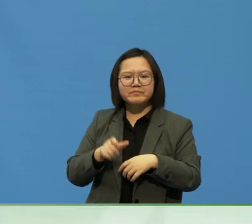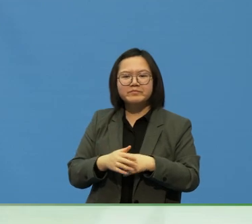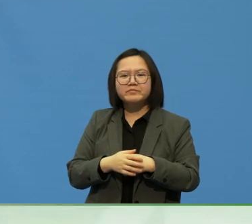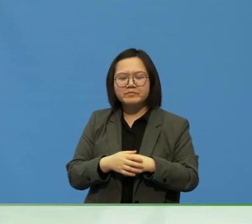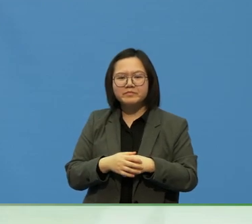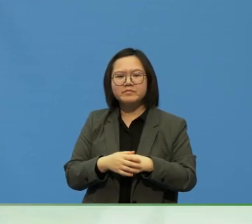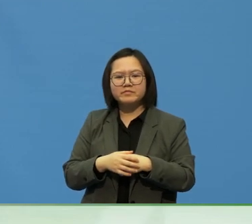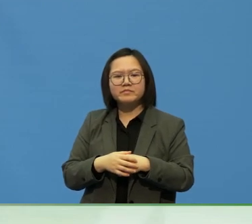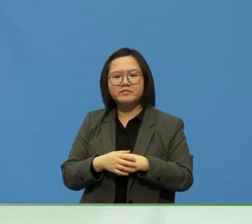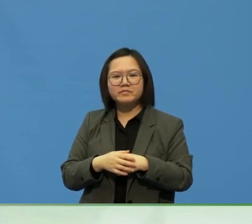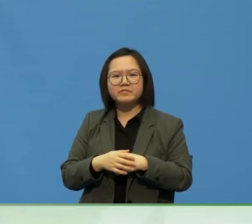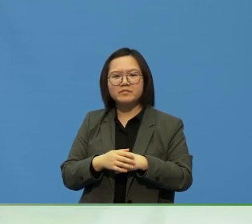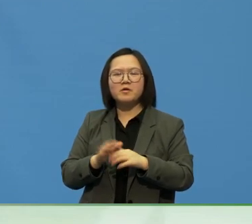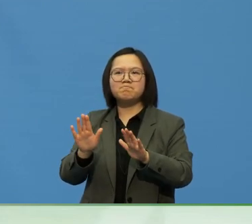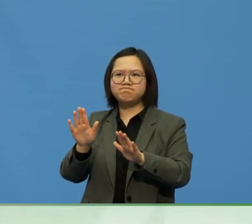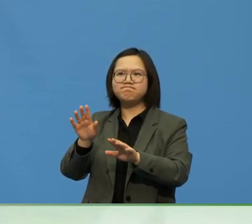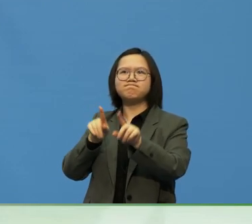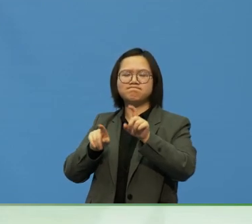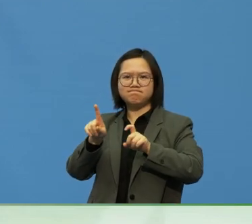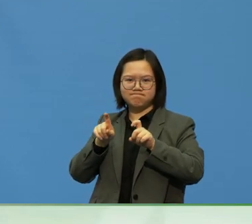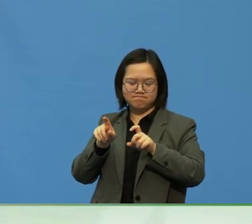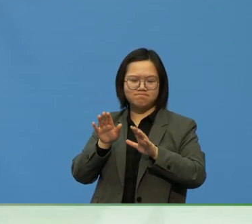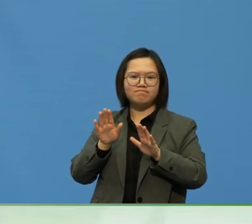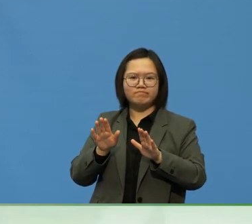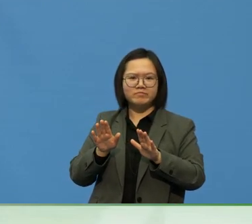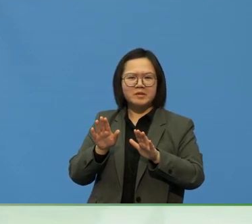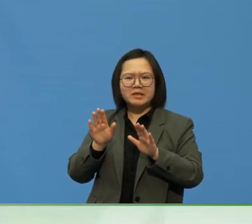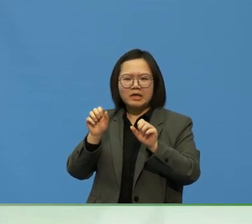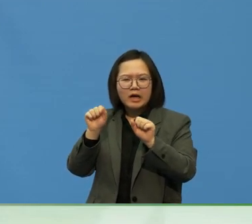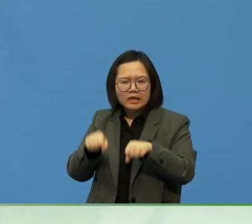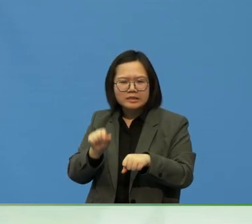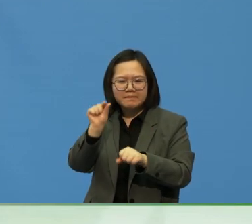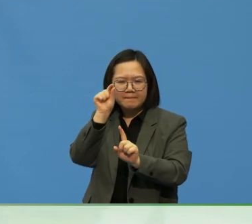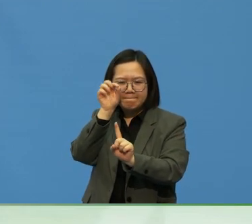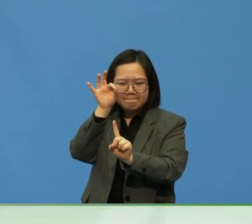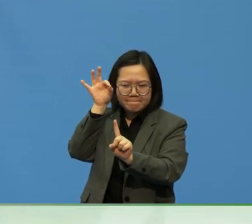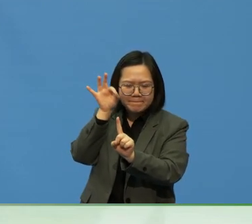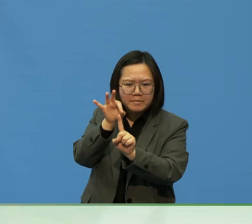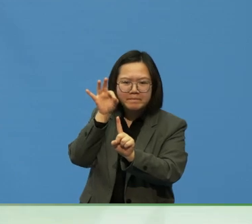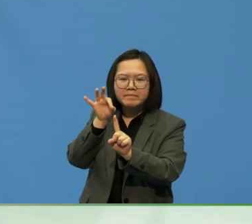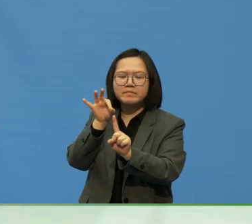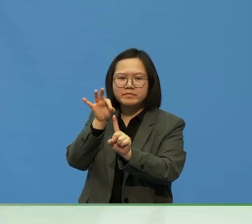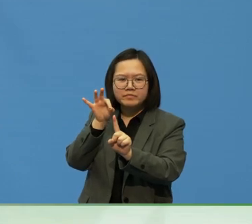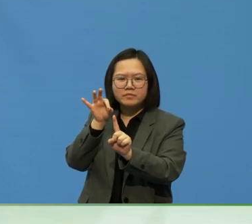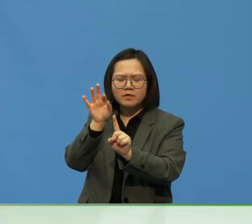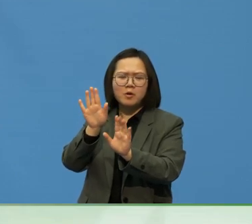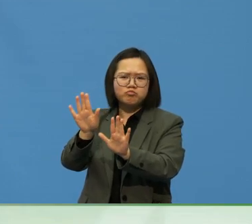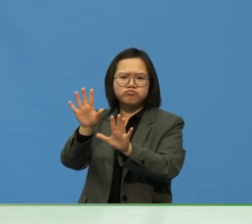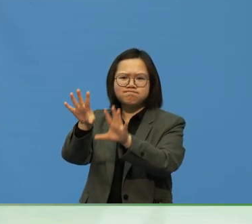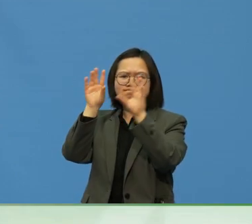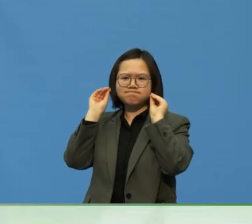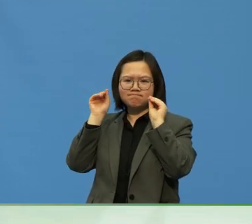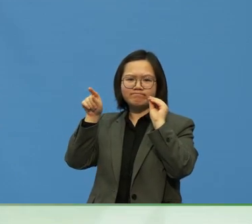no, let's put it in another way. Could you be a little bit more specific on, I understood that